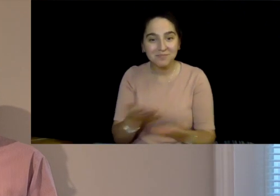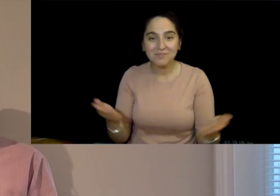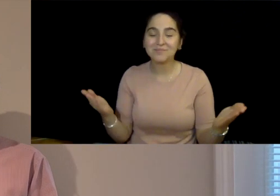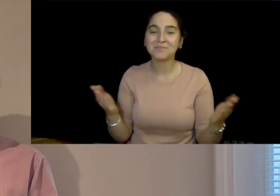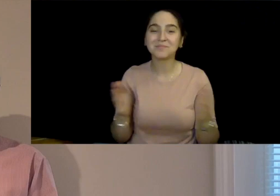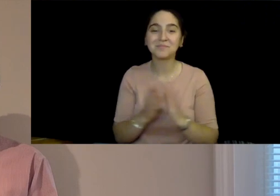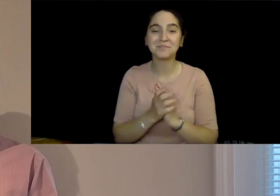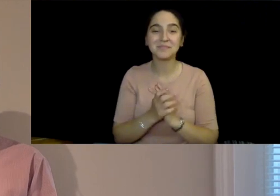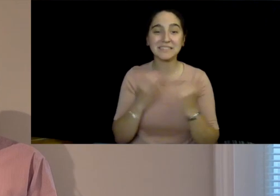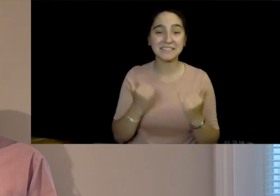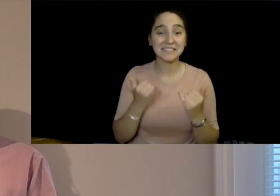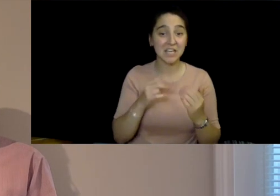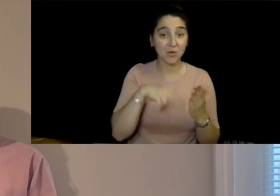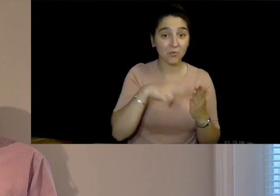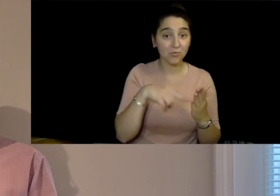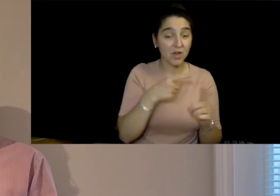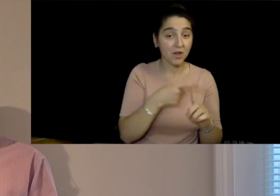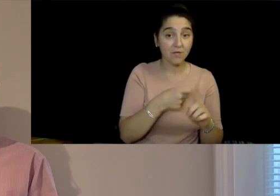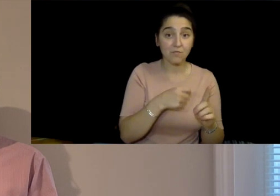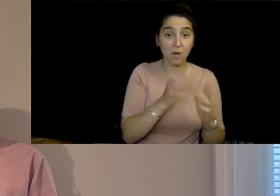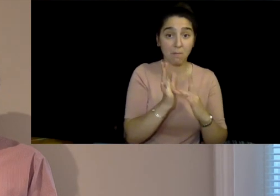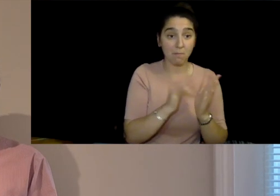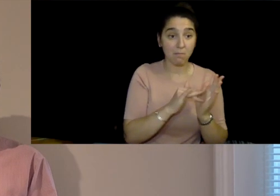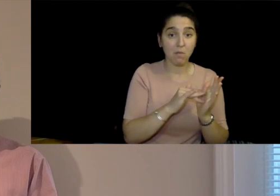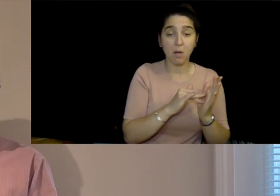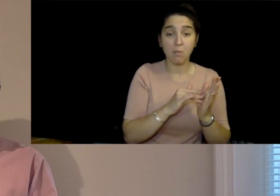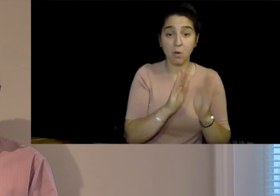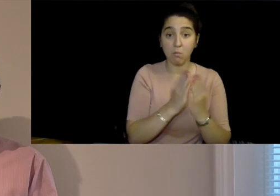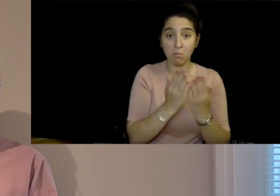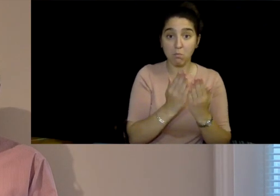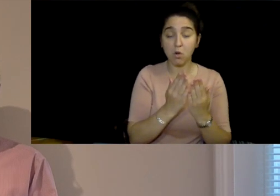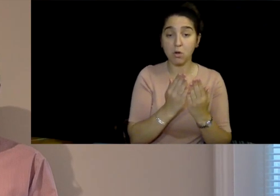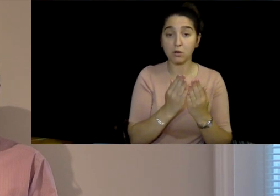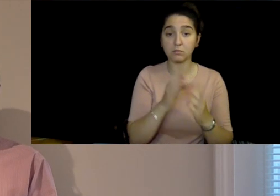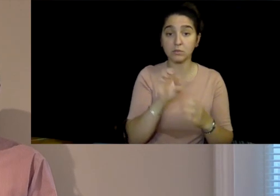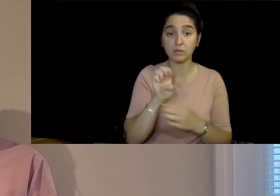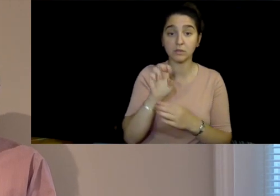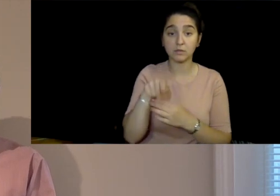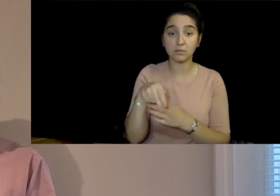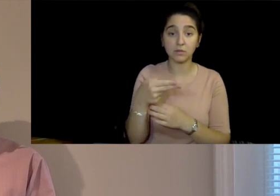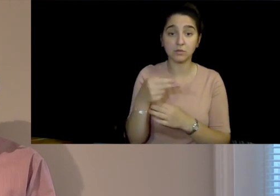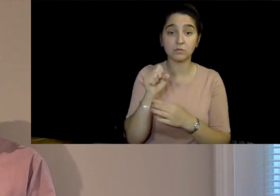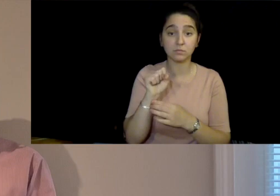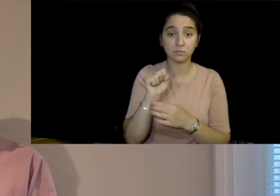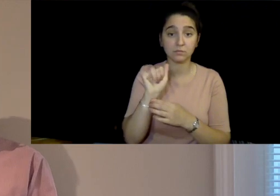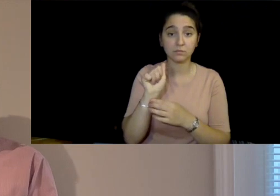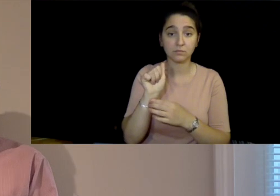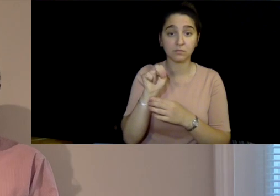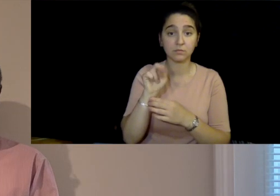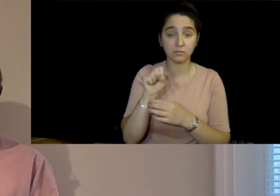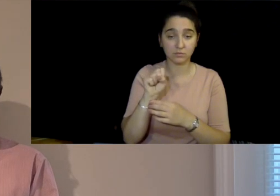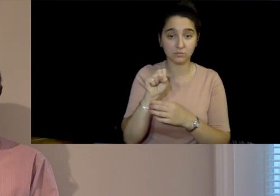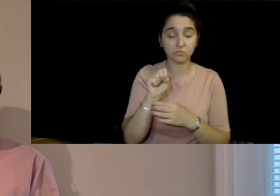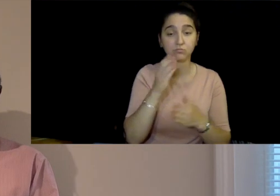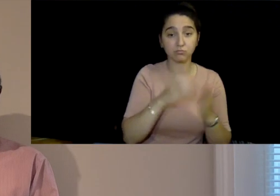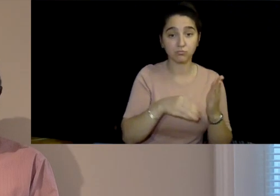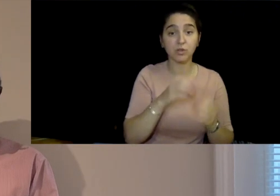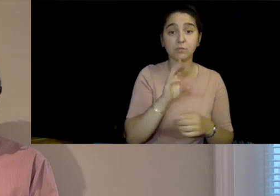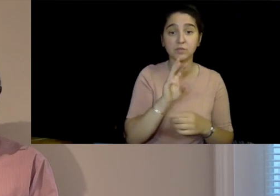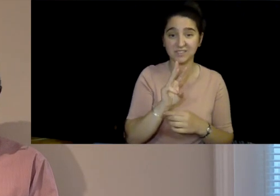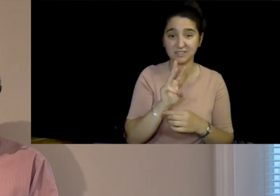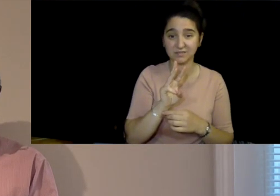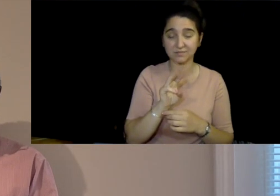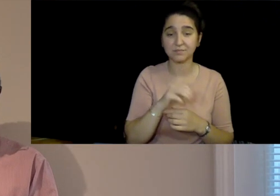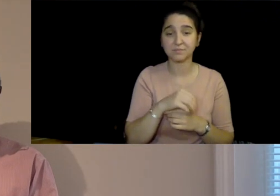Good morning, church. Our reading for today is from the book of Ephesians, chapter